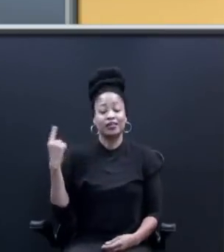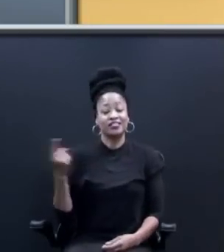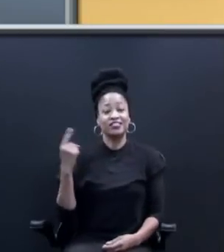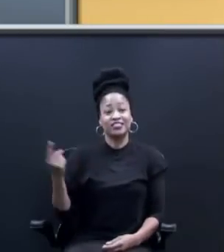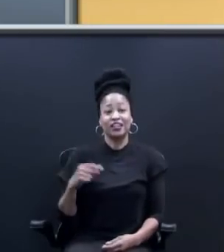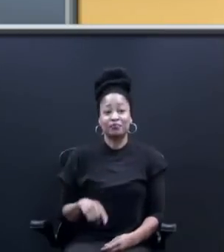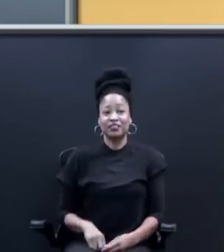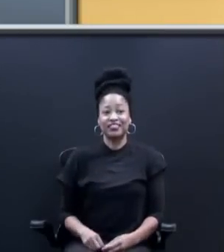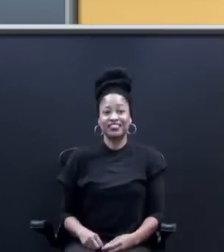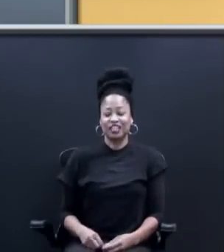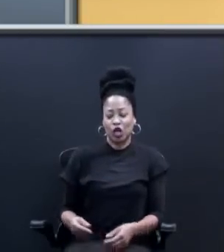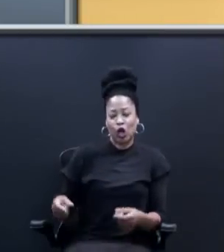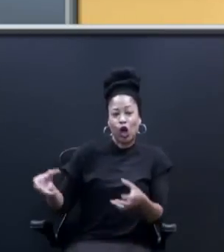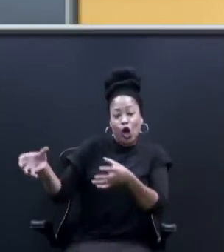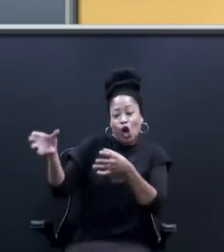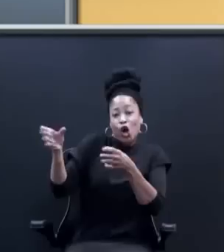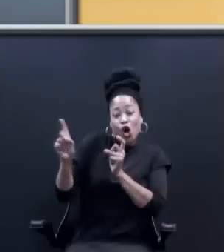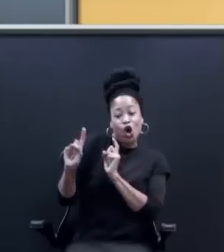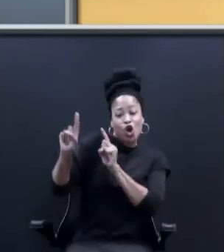I got to stop doing that street talk.